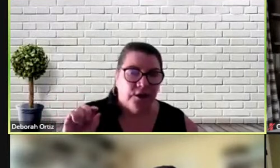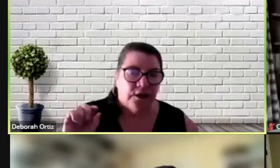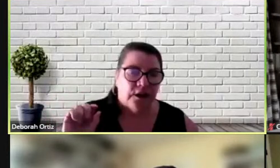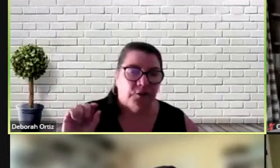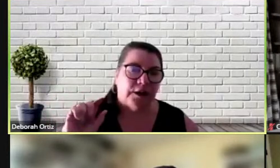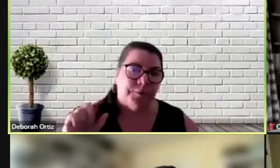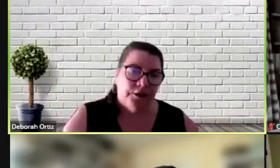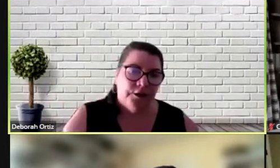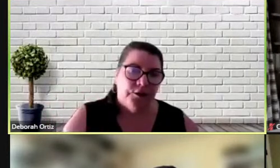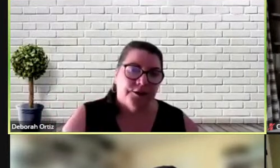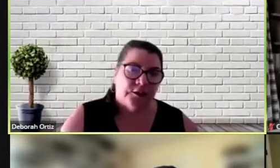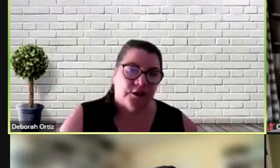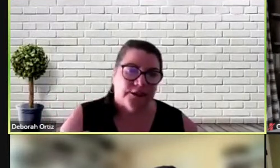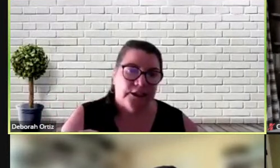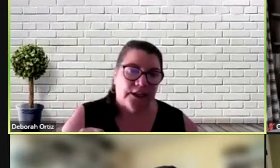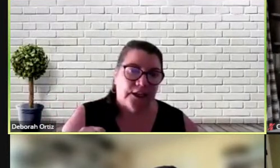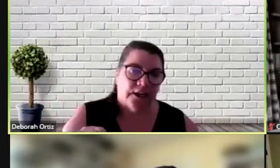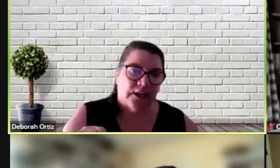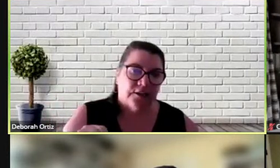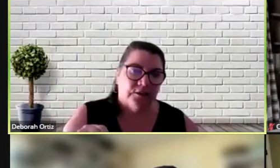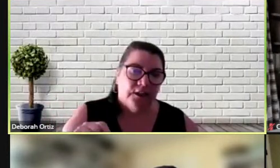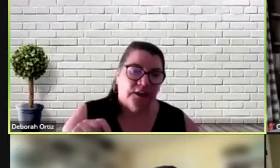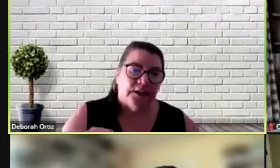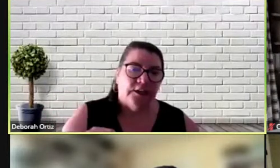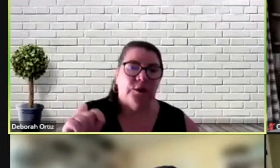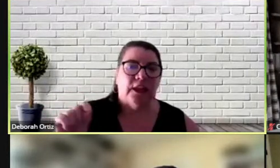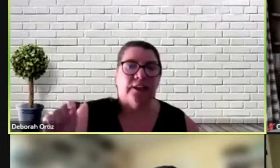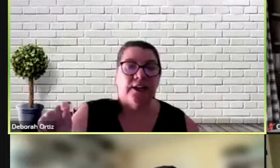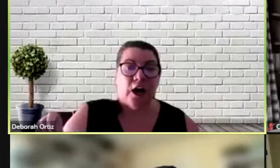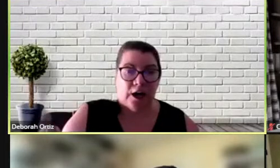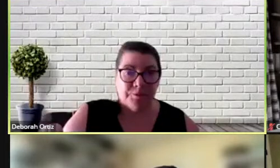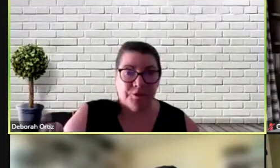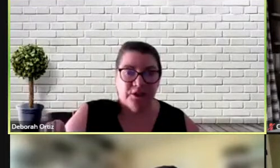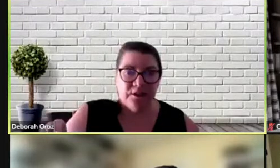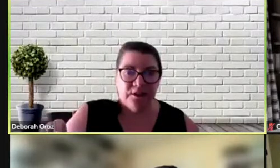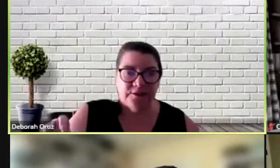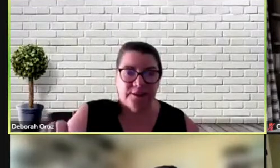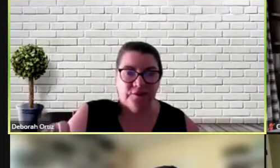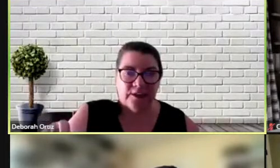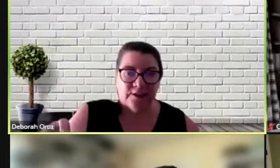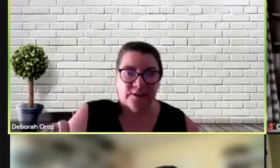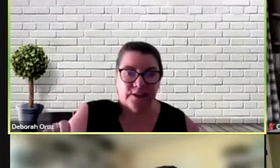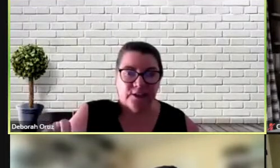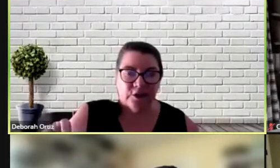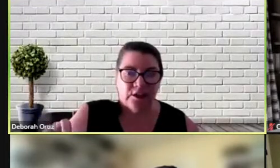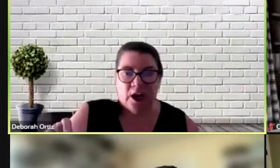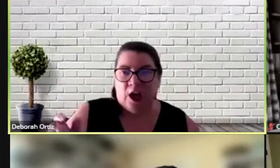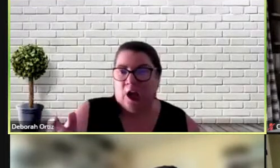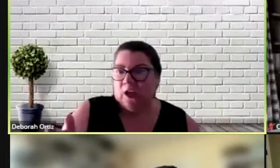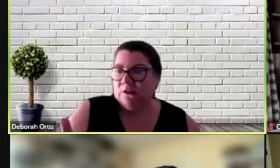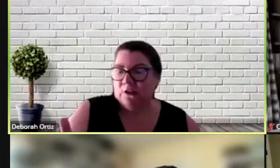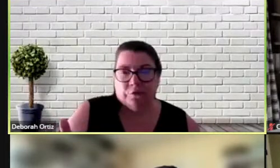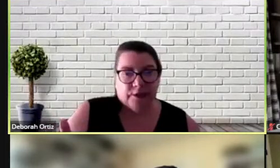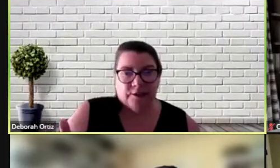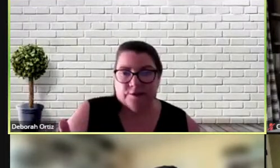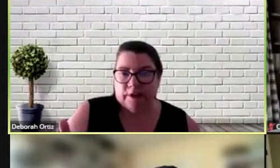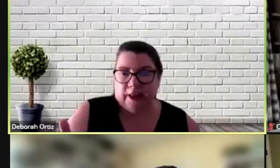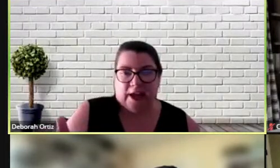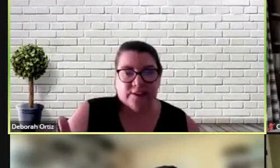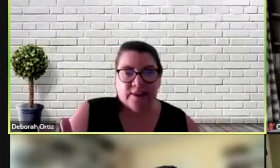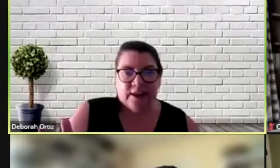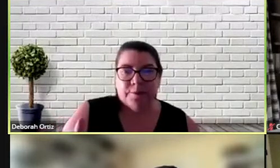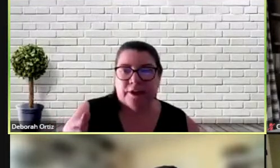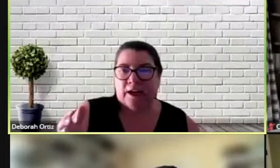for that. So if what I'm hearing you say, Trustee Galanato, is that you would like the option of self-attestation, you're free